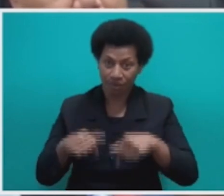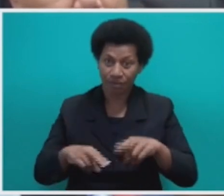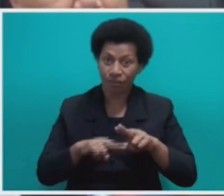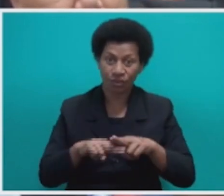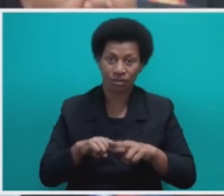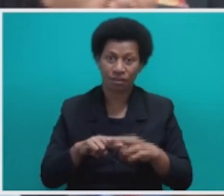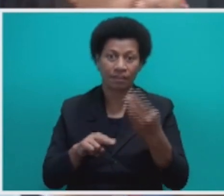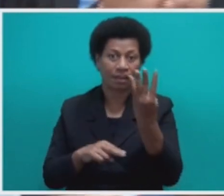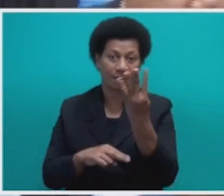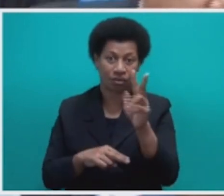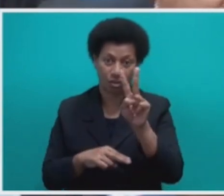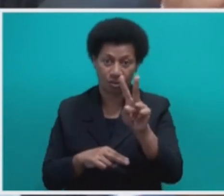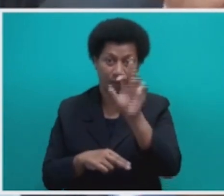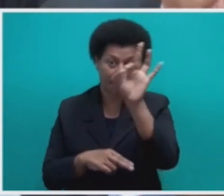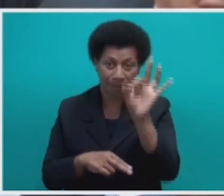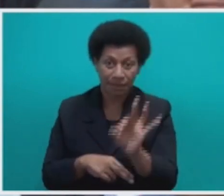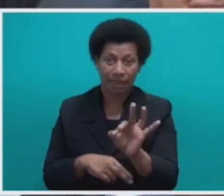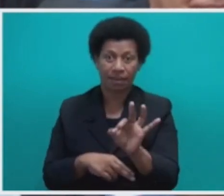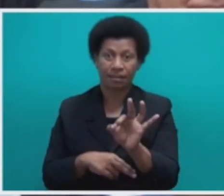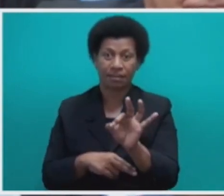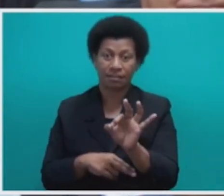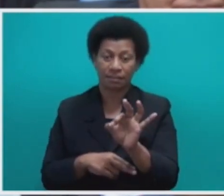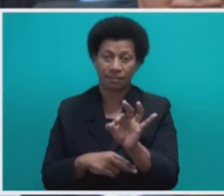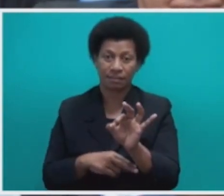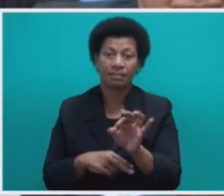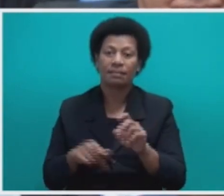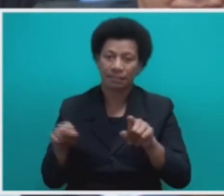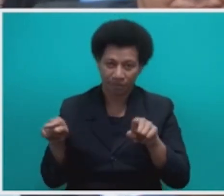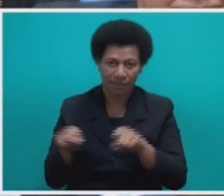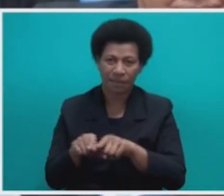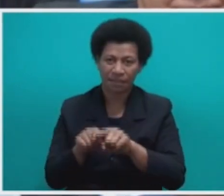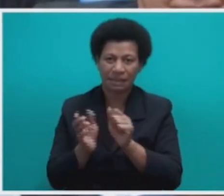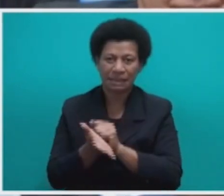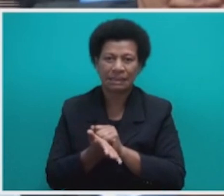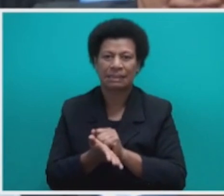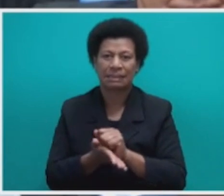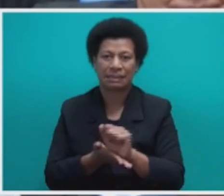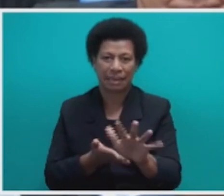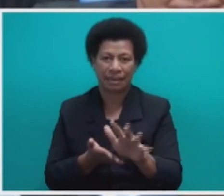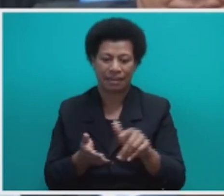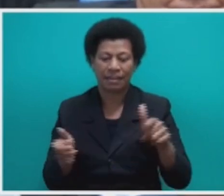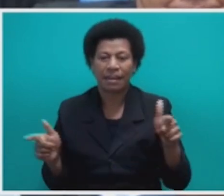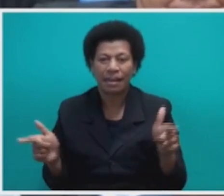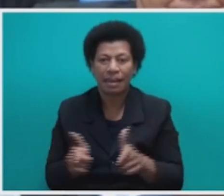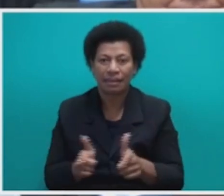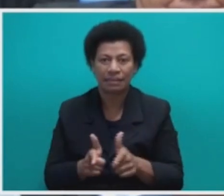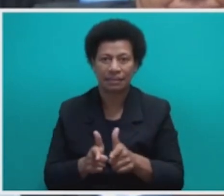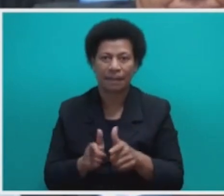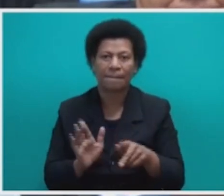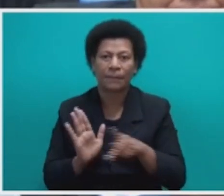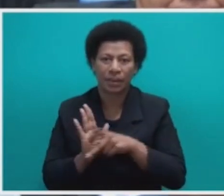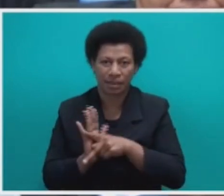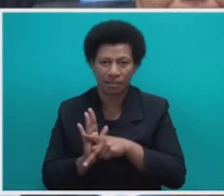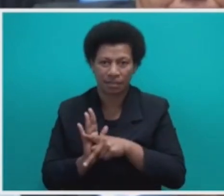with 42% duty and still selling those chicken at a much lower price than